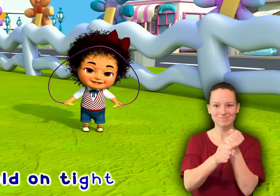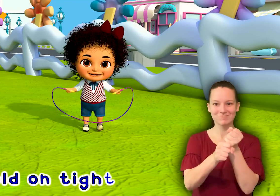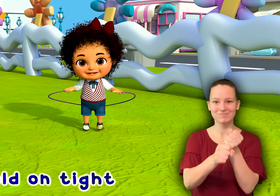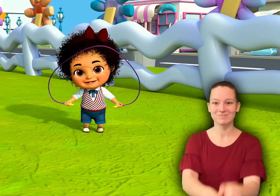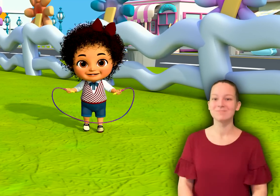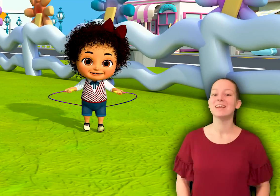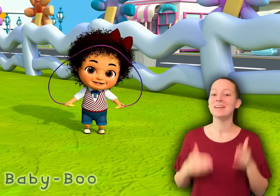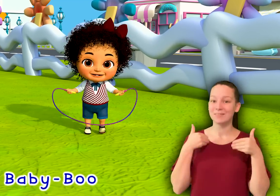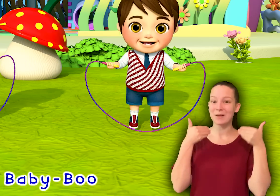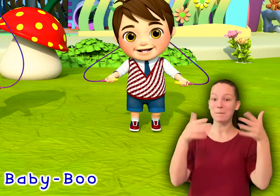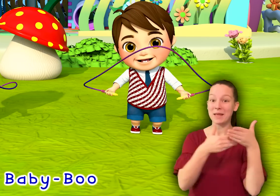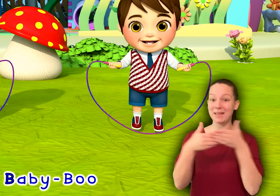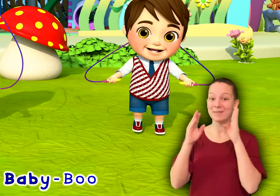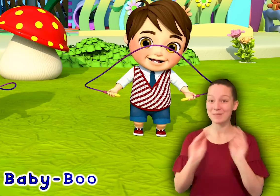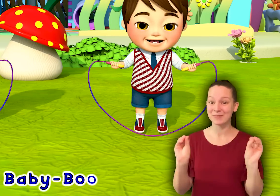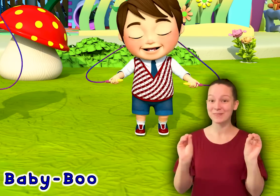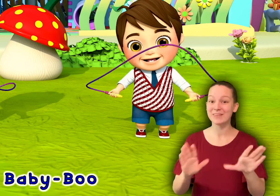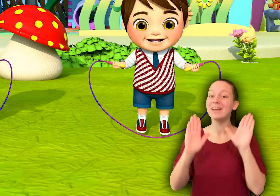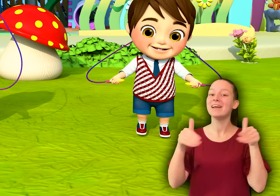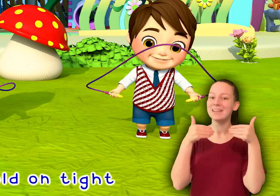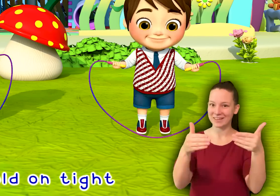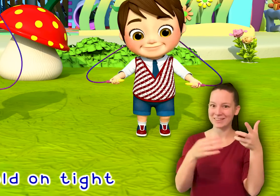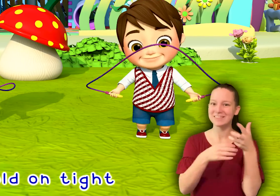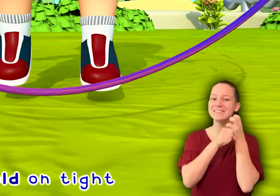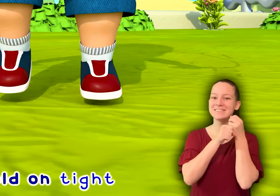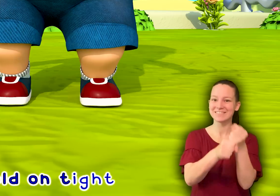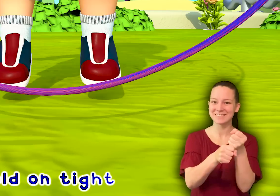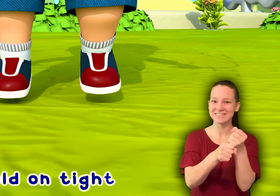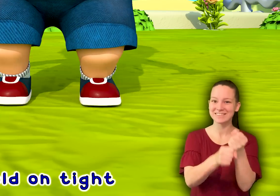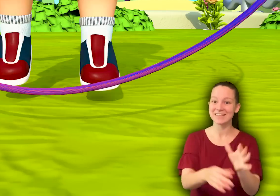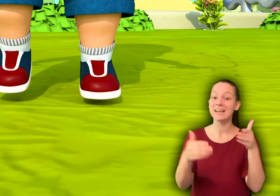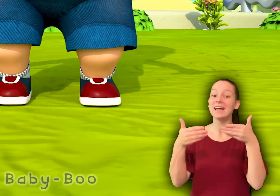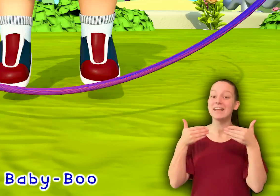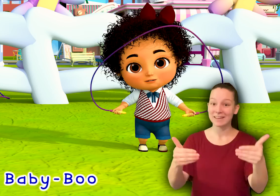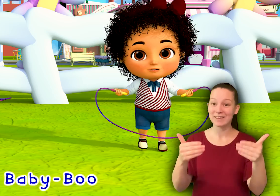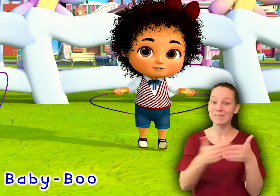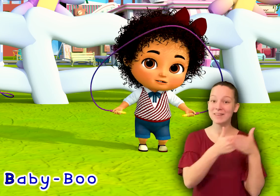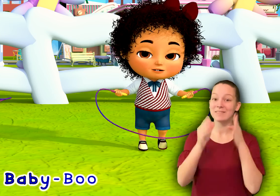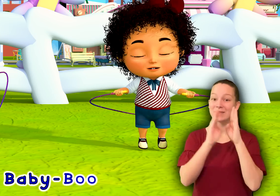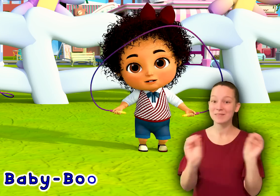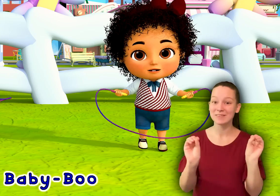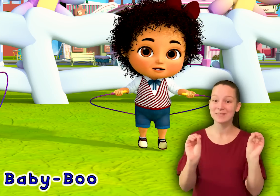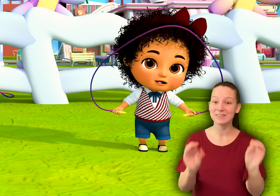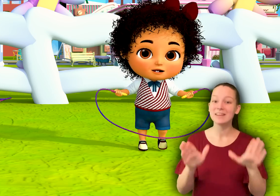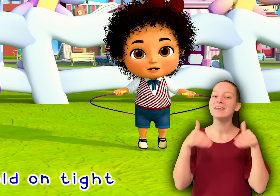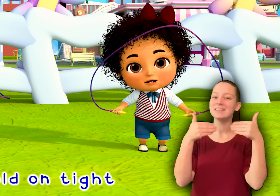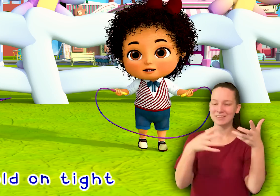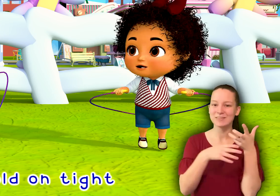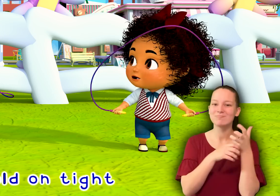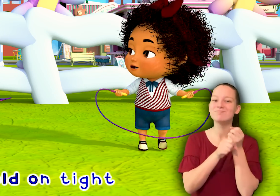go hold on tight here we go baby boo here we go hold on tight here we go baby